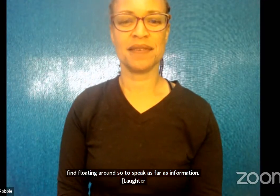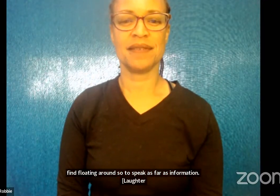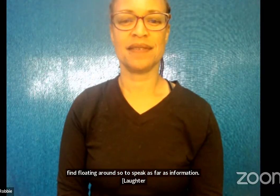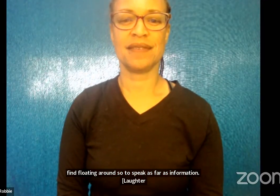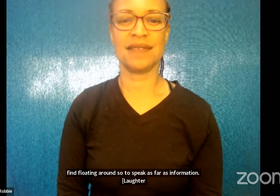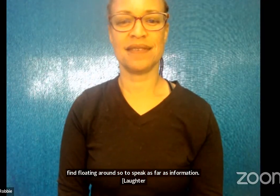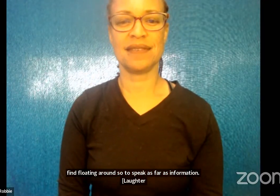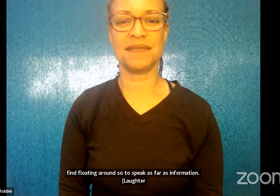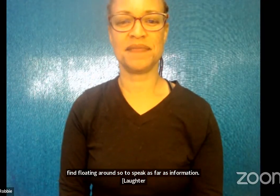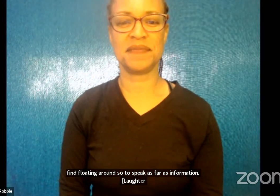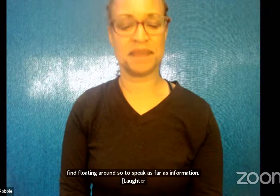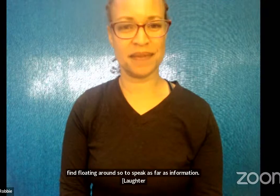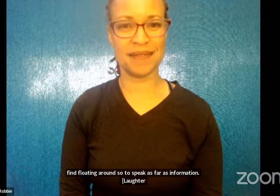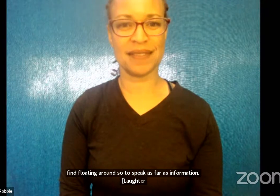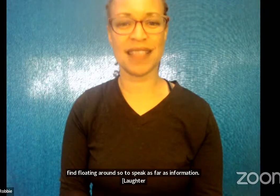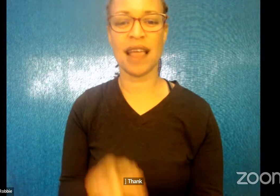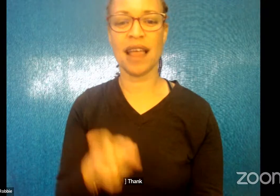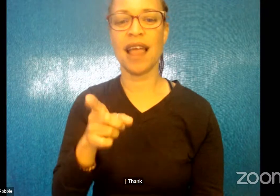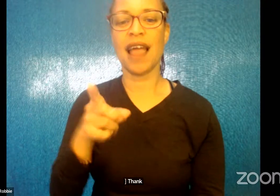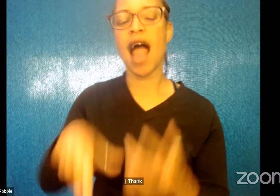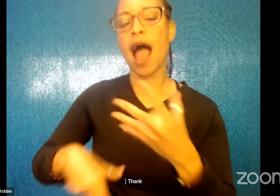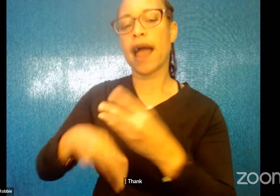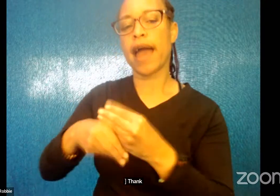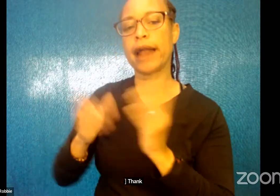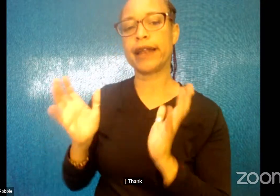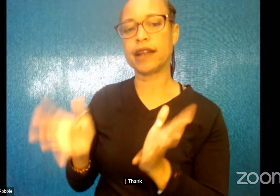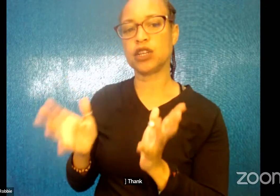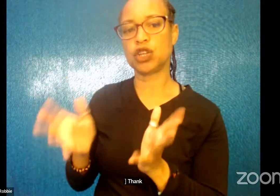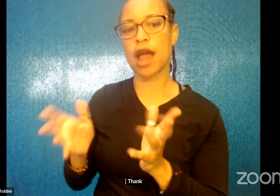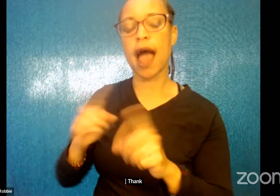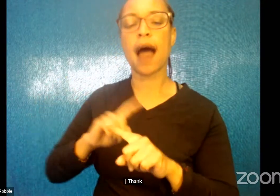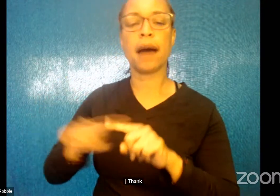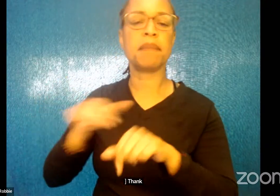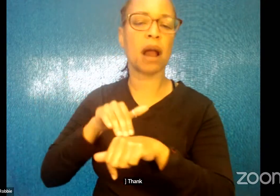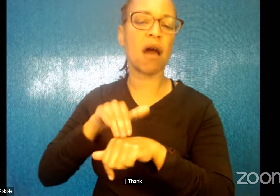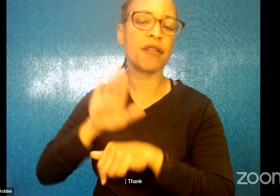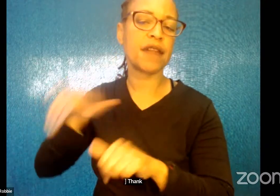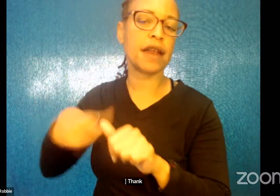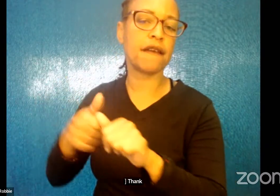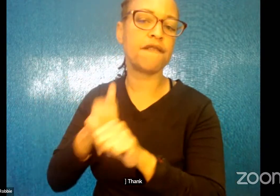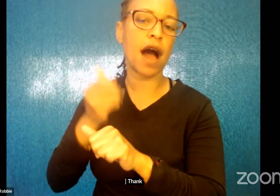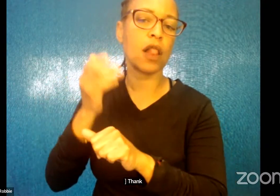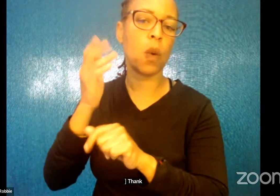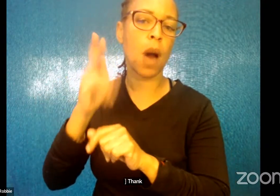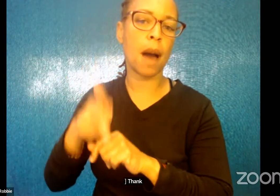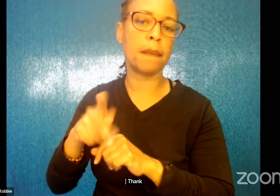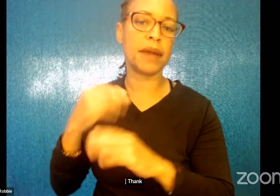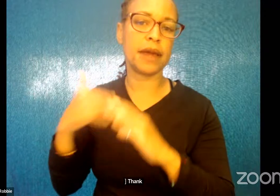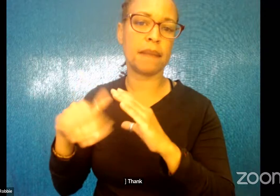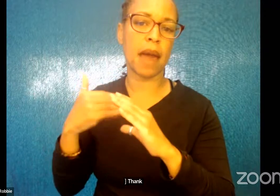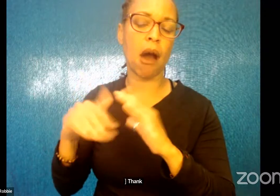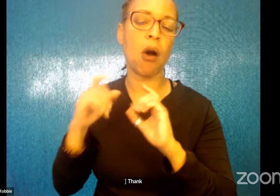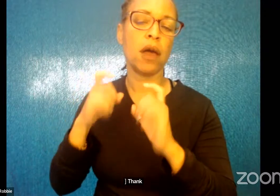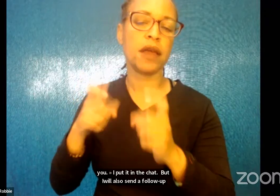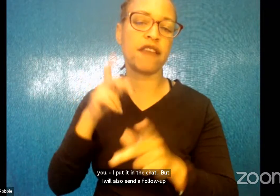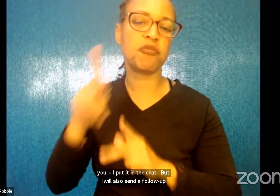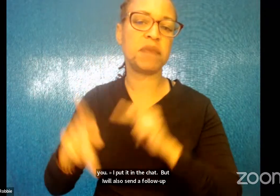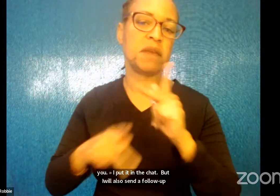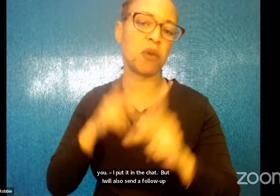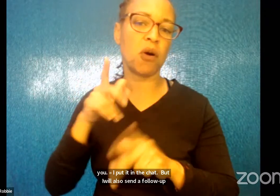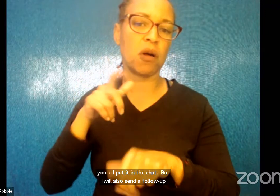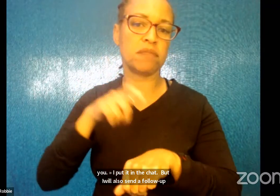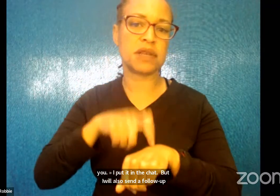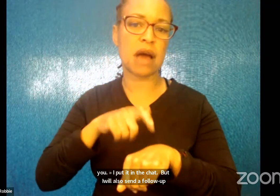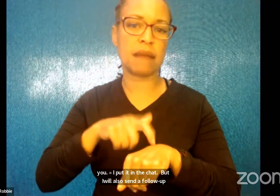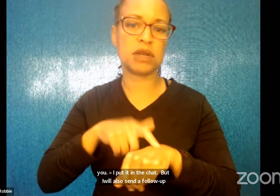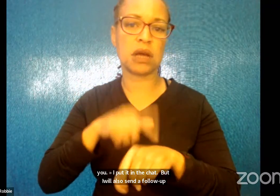And I put it in the chat, but I'll also send a follow-up email about the quarantine issue, give people another chance to weigh in on that. Sorry,